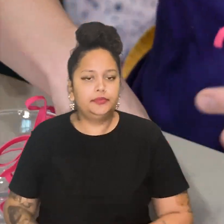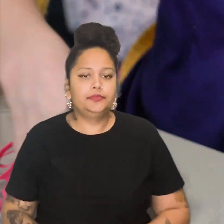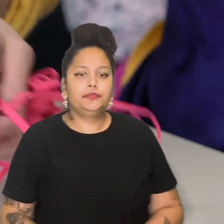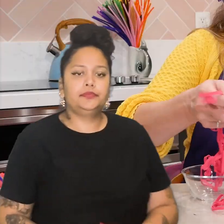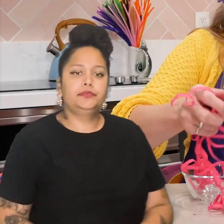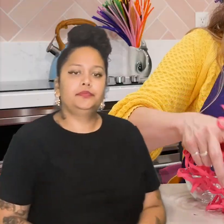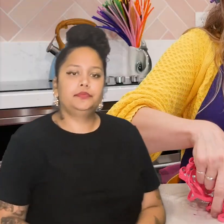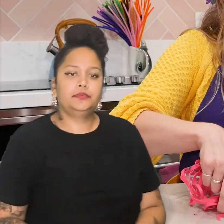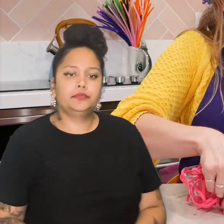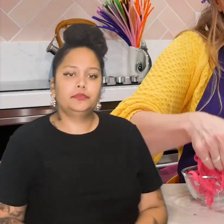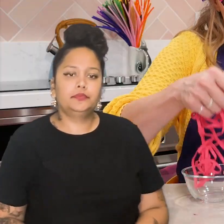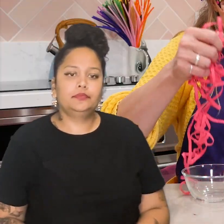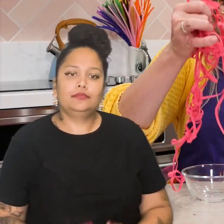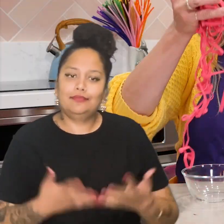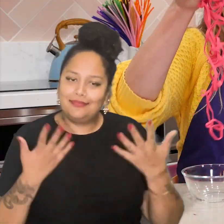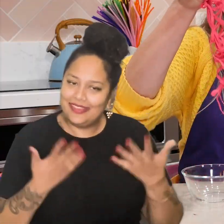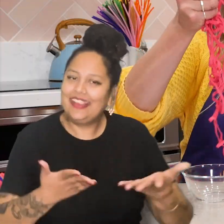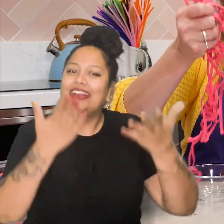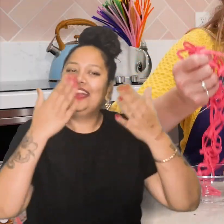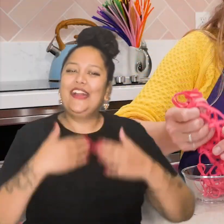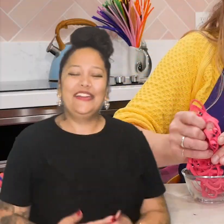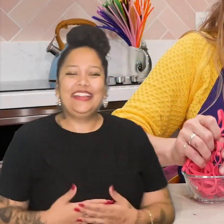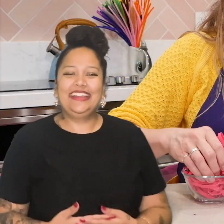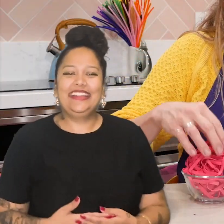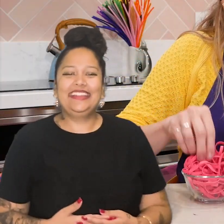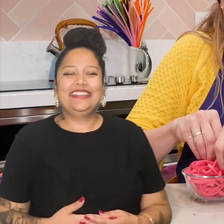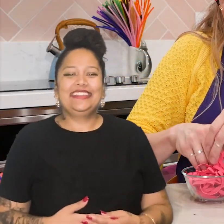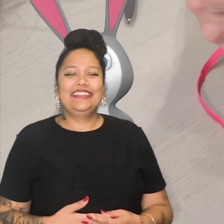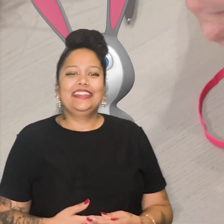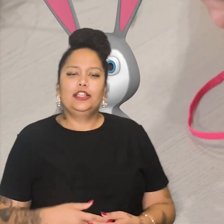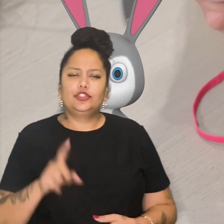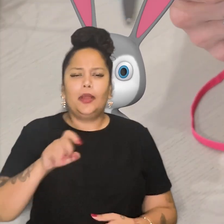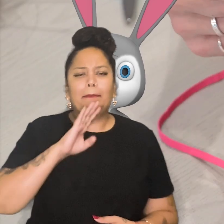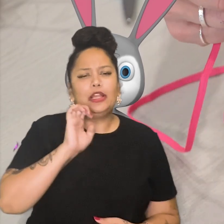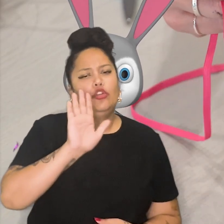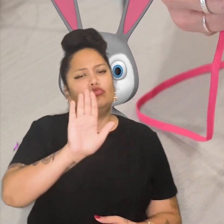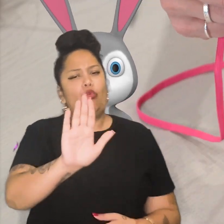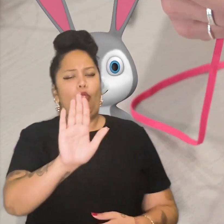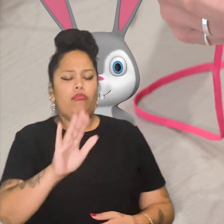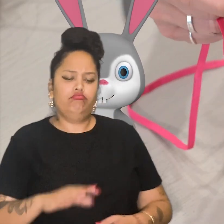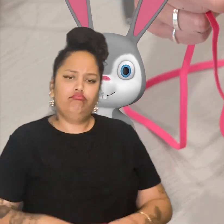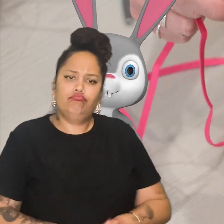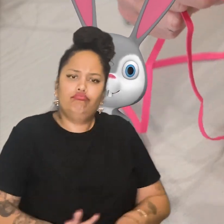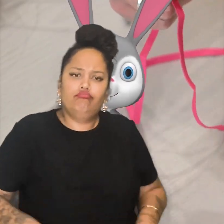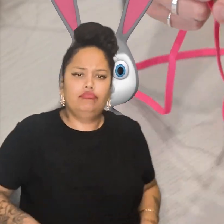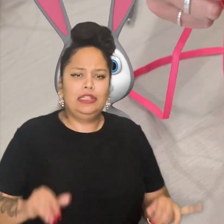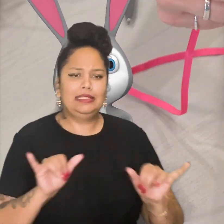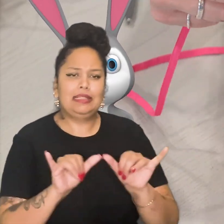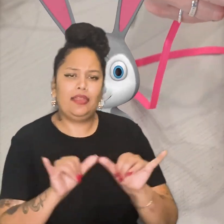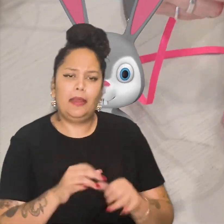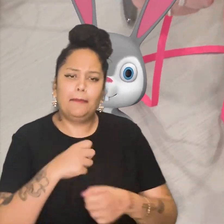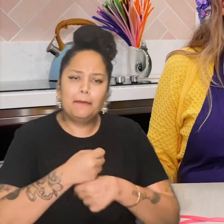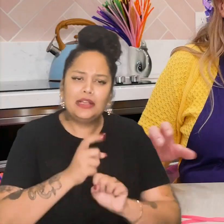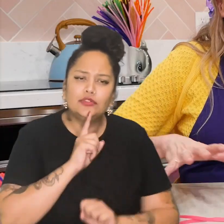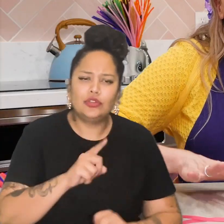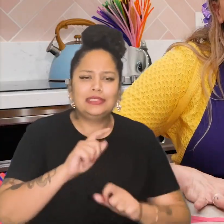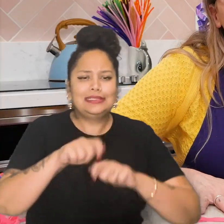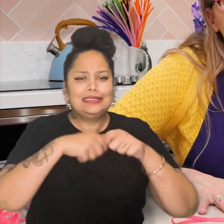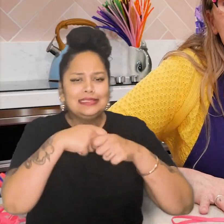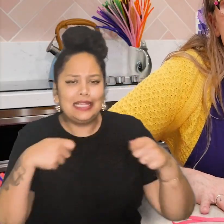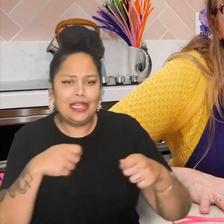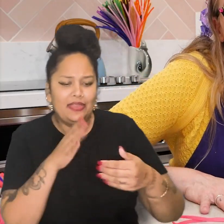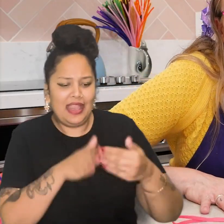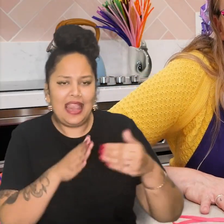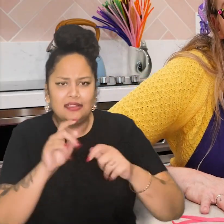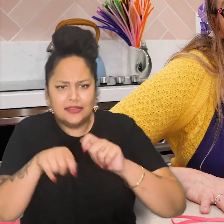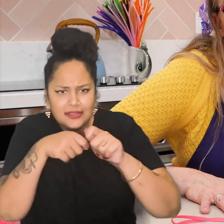And there you go. This should be your tutu length. Make sure to tie a knot in the end. Then we're gonna